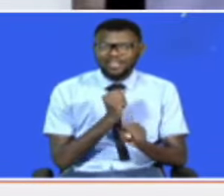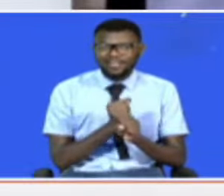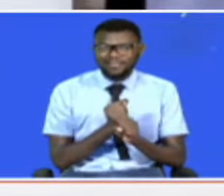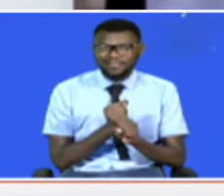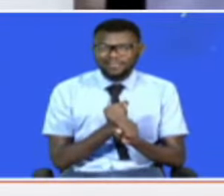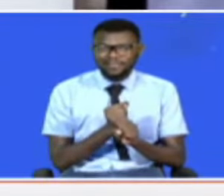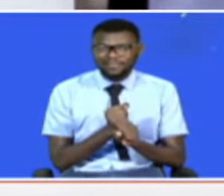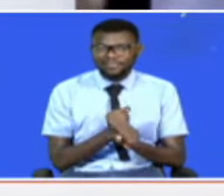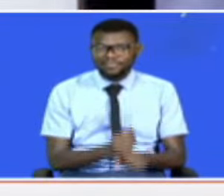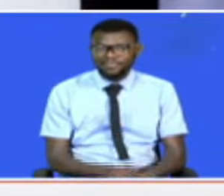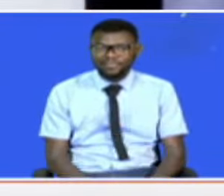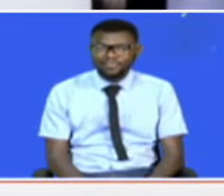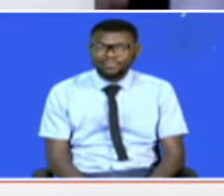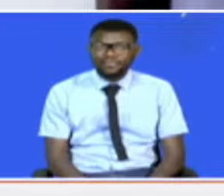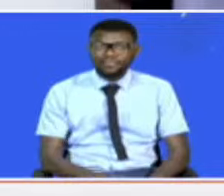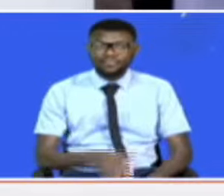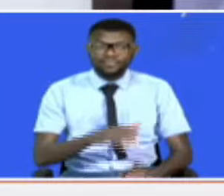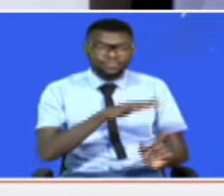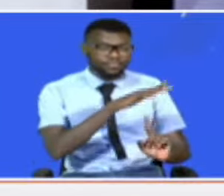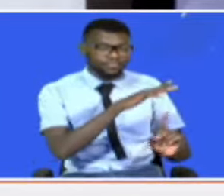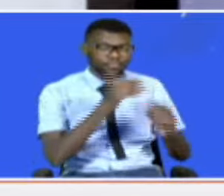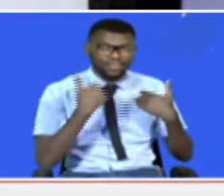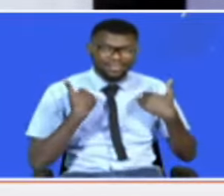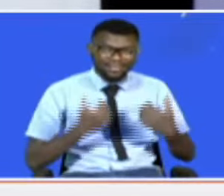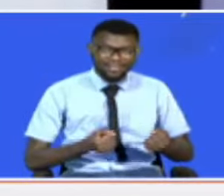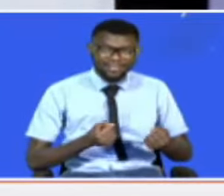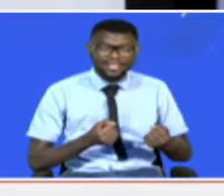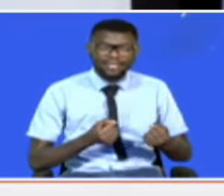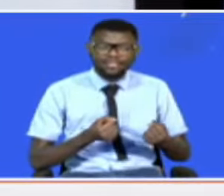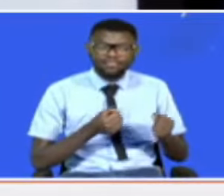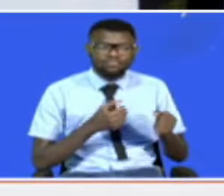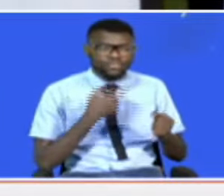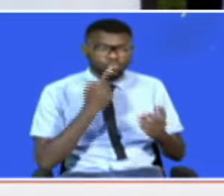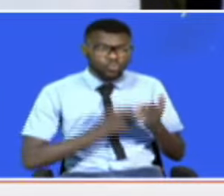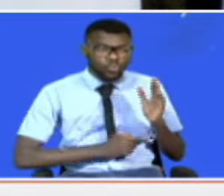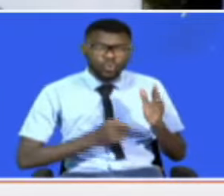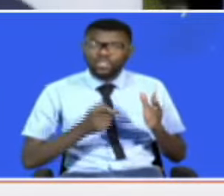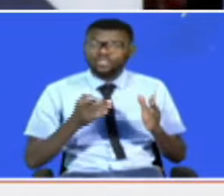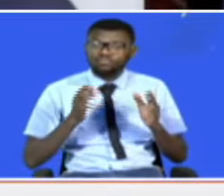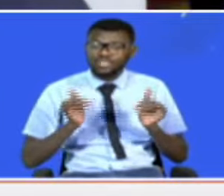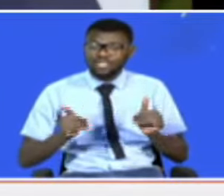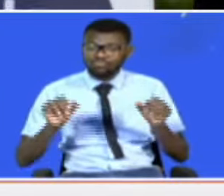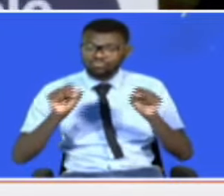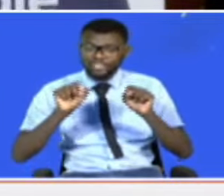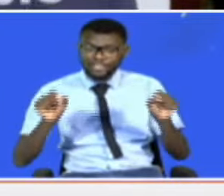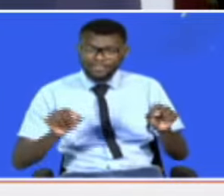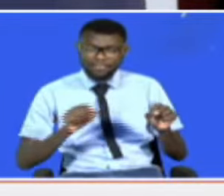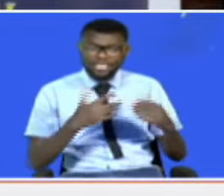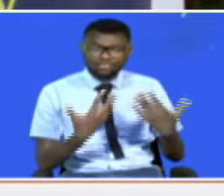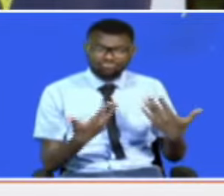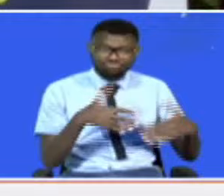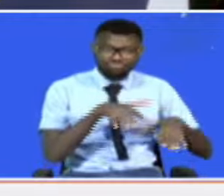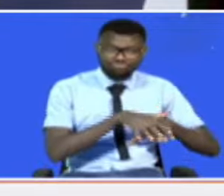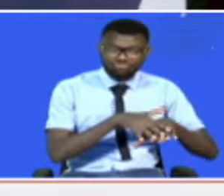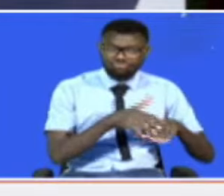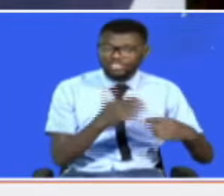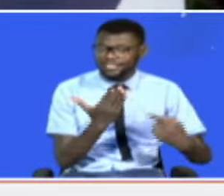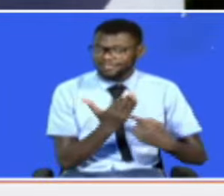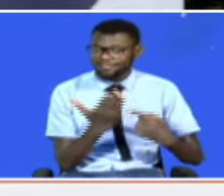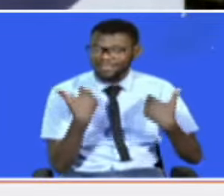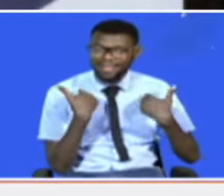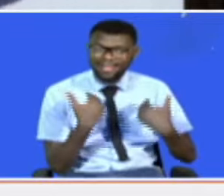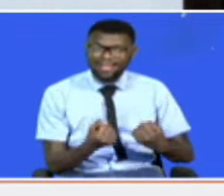in. According to the Ministry of Health, the new system that will be integrated with the Digital Health Superhighway will provide